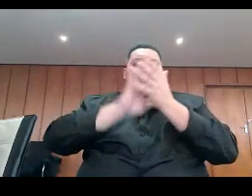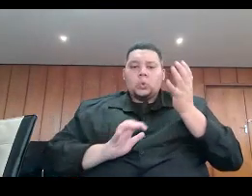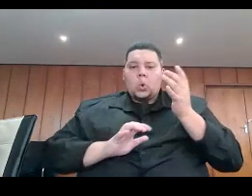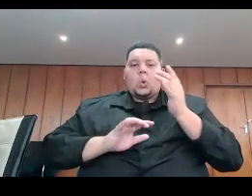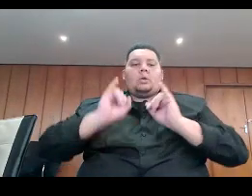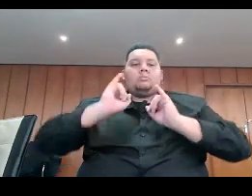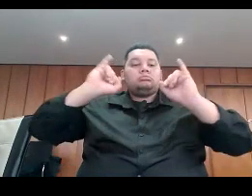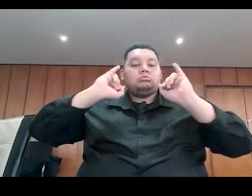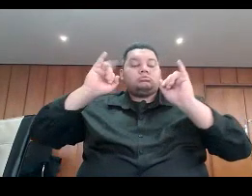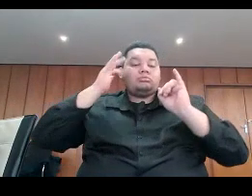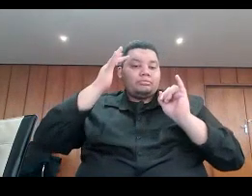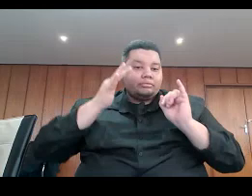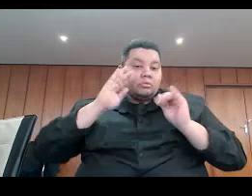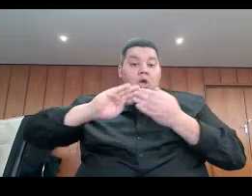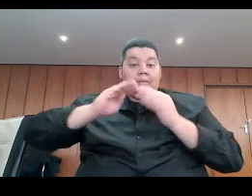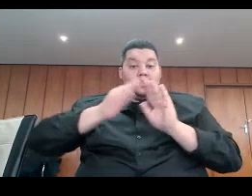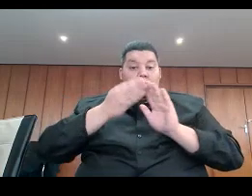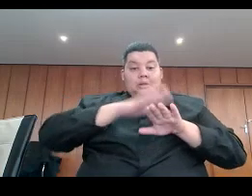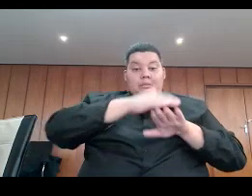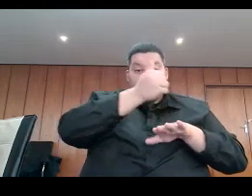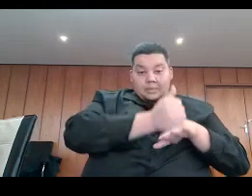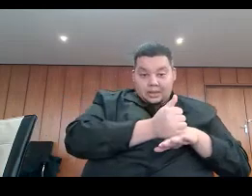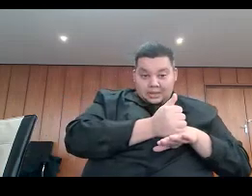critical ethnography, community-based